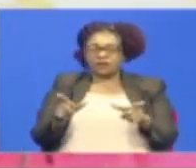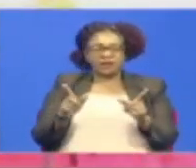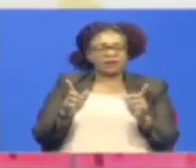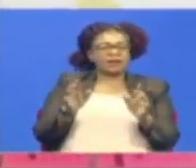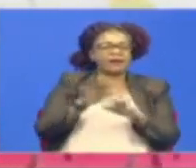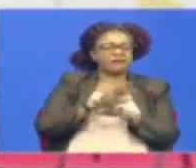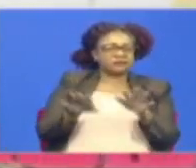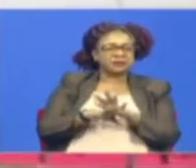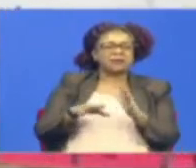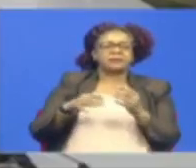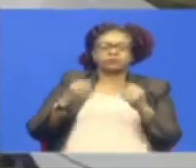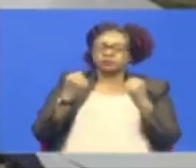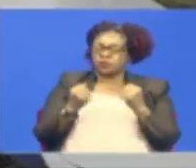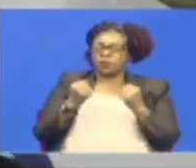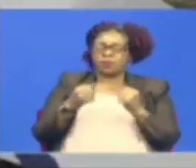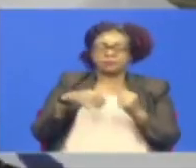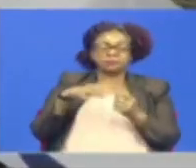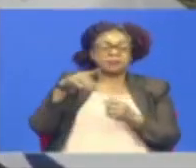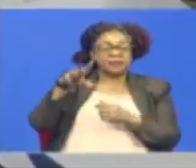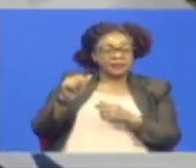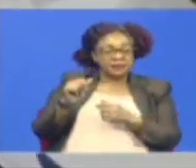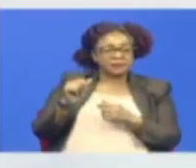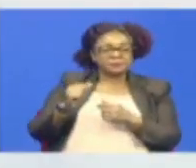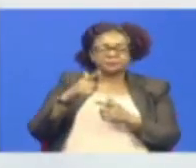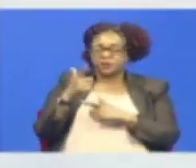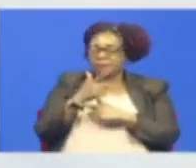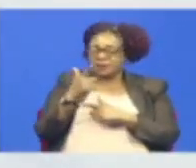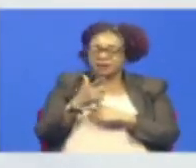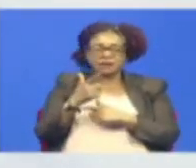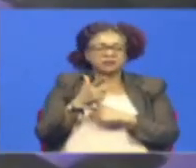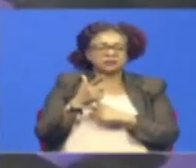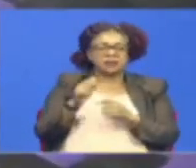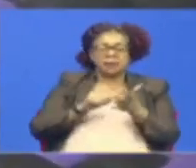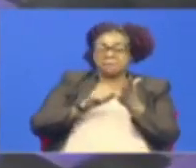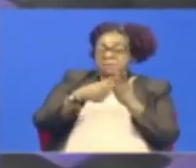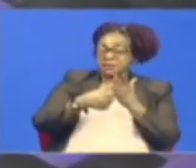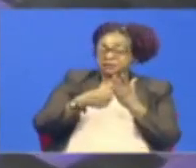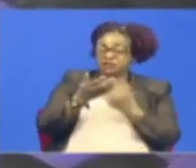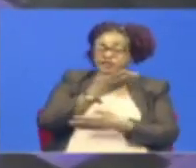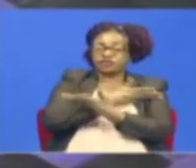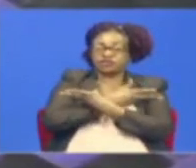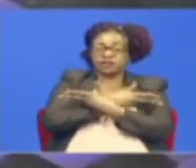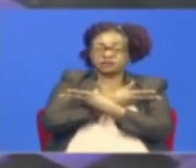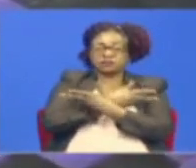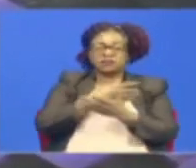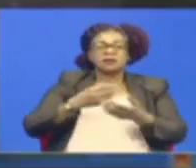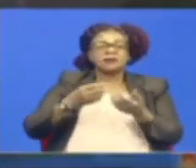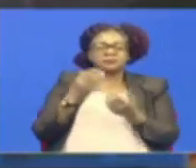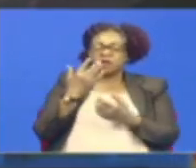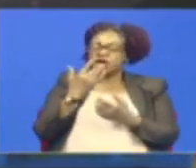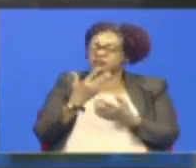powerful public address systems, drone cameras, customized branded t-shirts, glossy funeral programs,